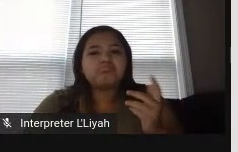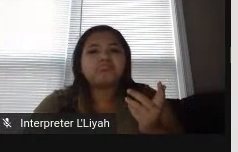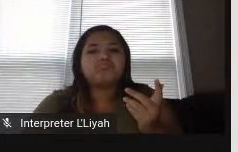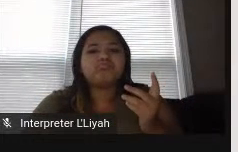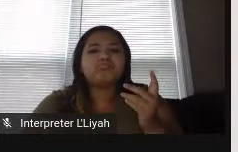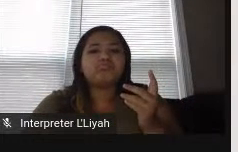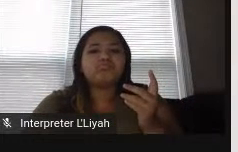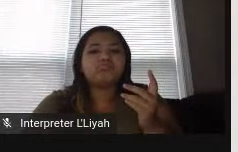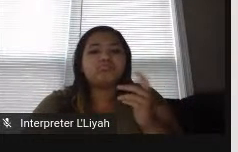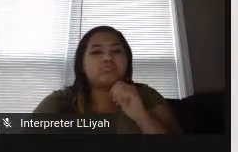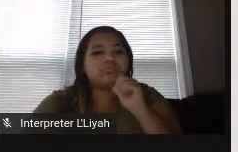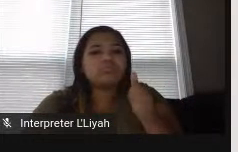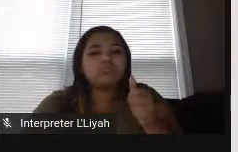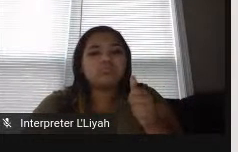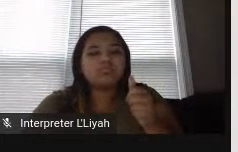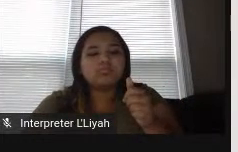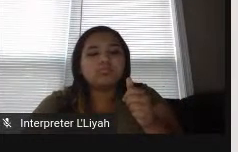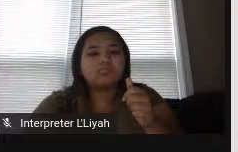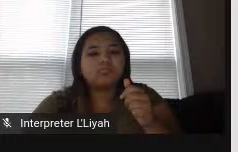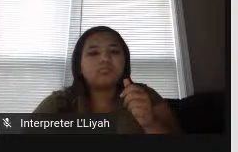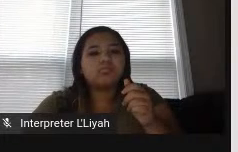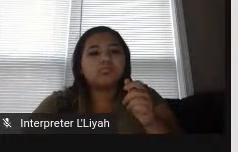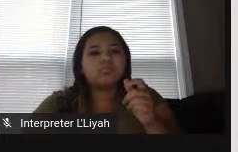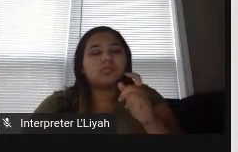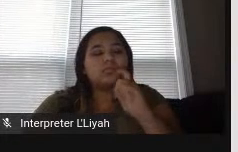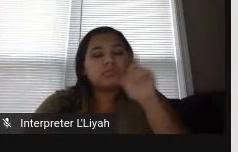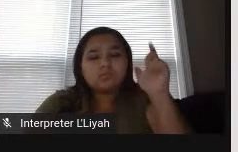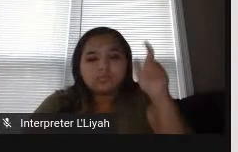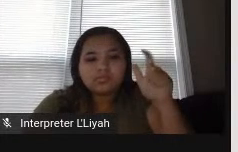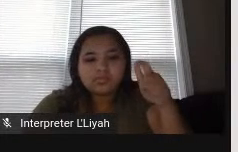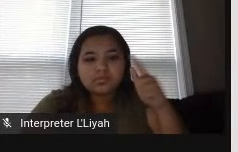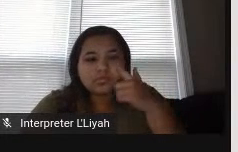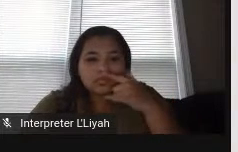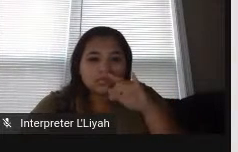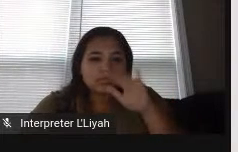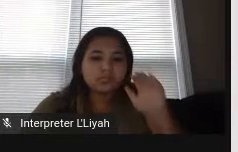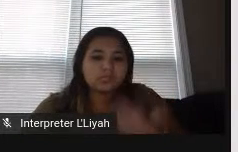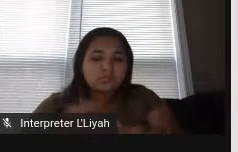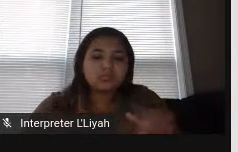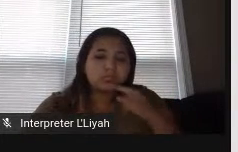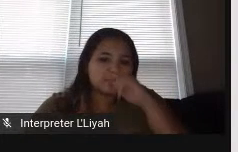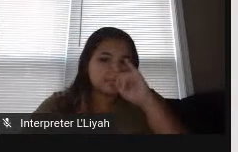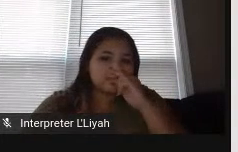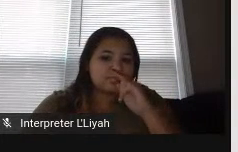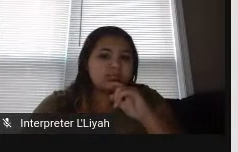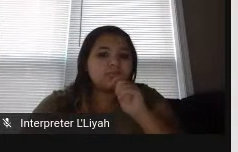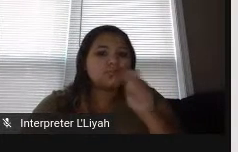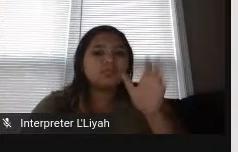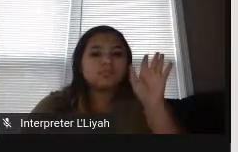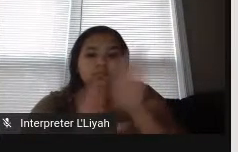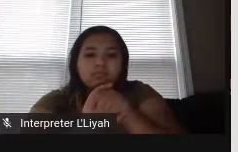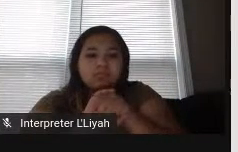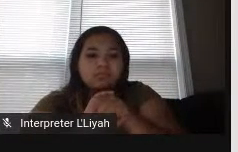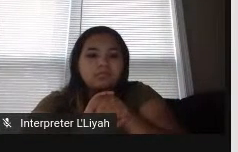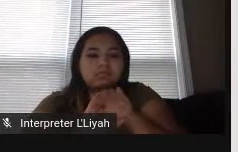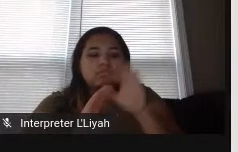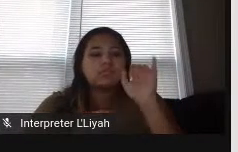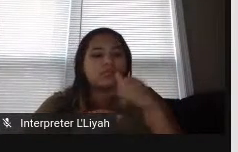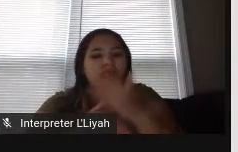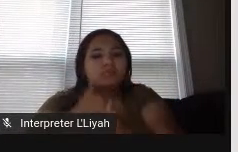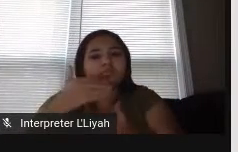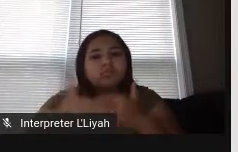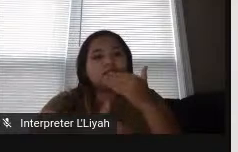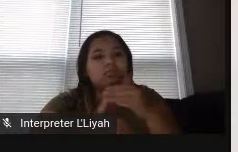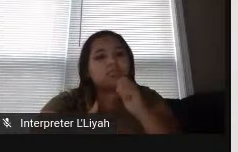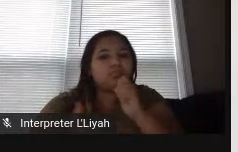It is not typical. So for the younger kids, normally they're not involved in that process